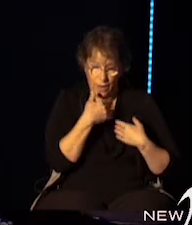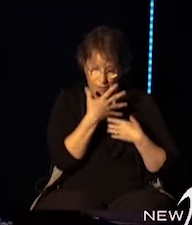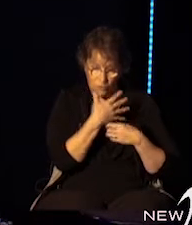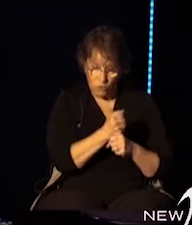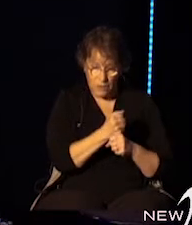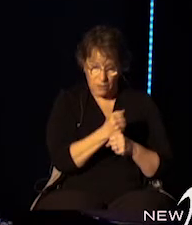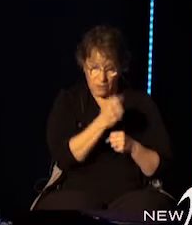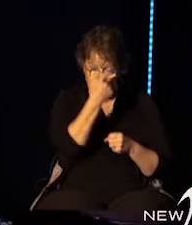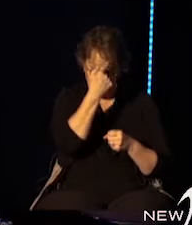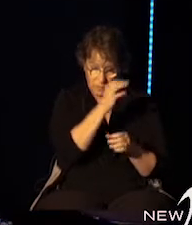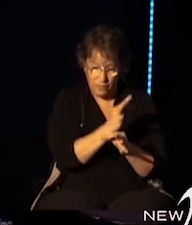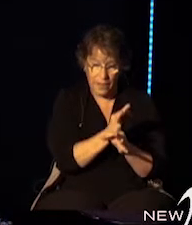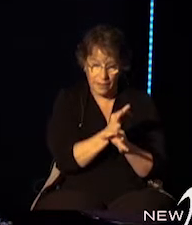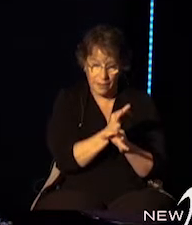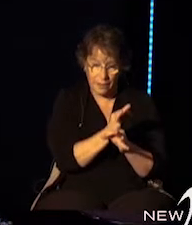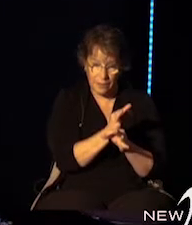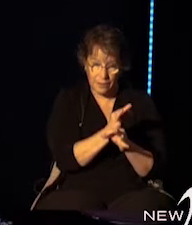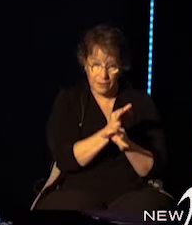In your life,